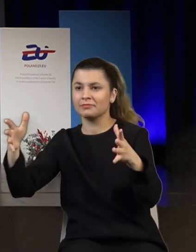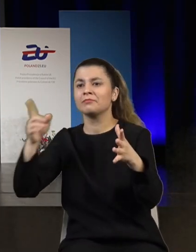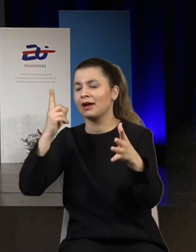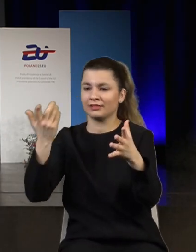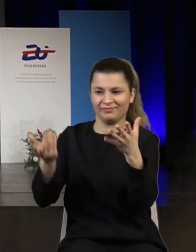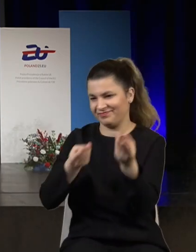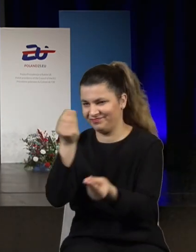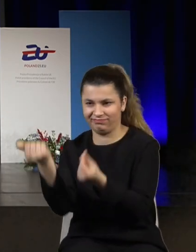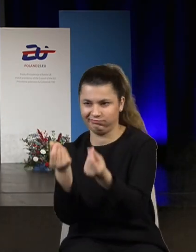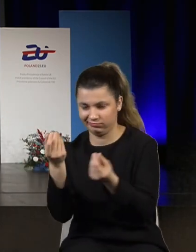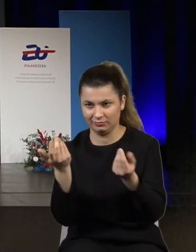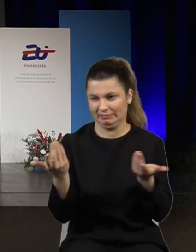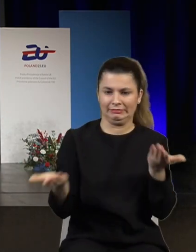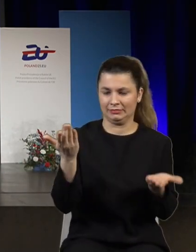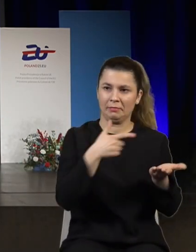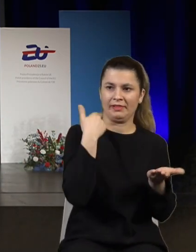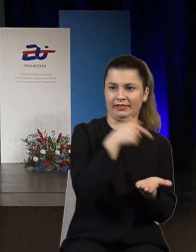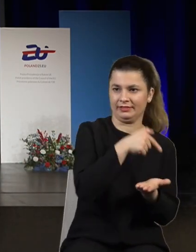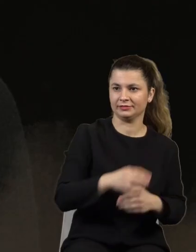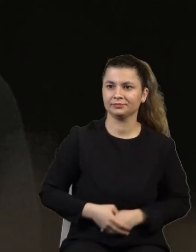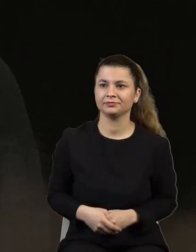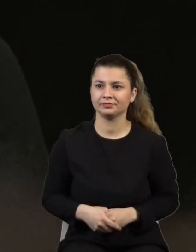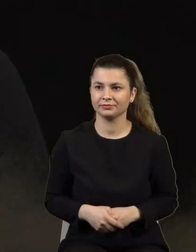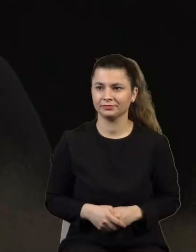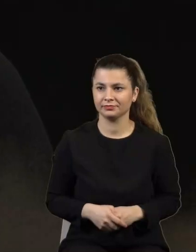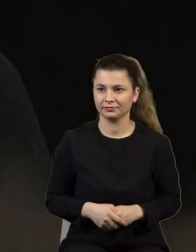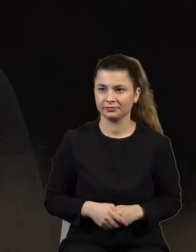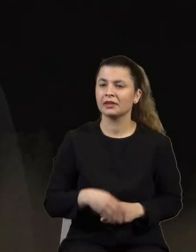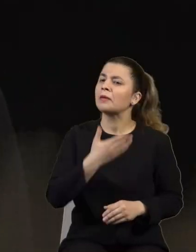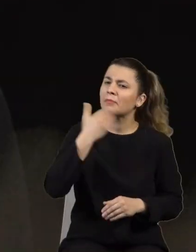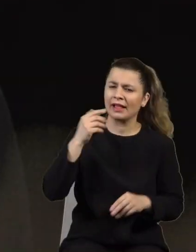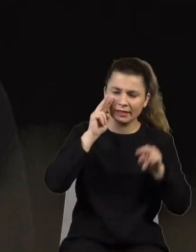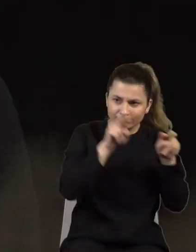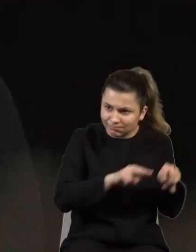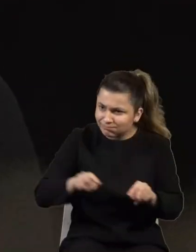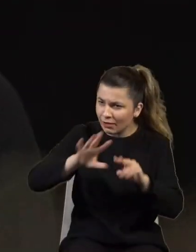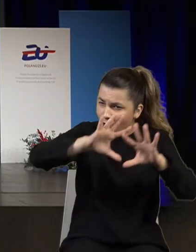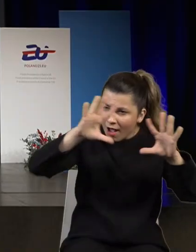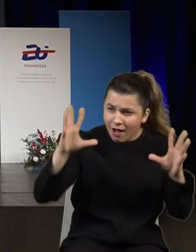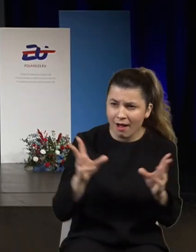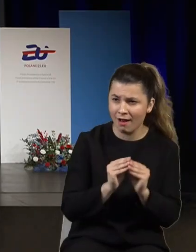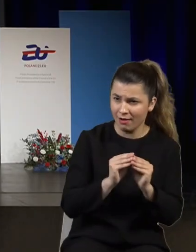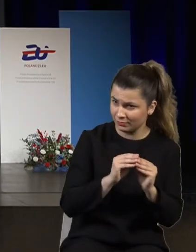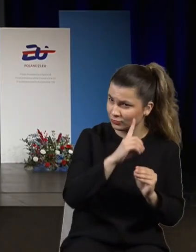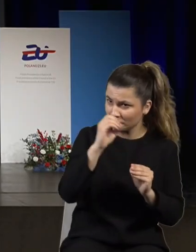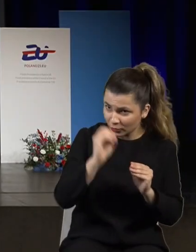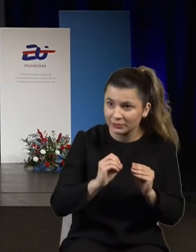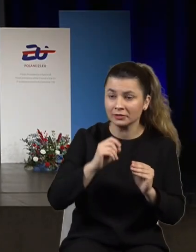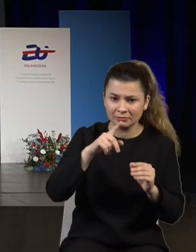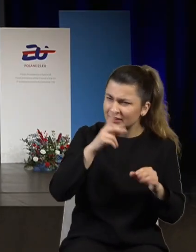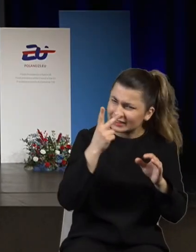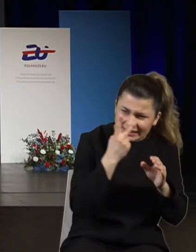performance-based, which we do think could help with some of the less good projects maybe that we have seen. Thank you very much. I